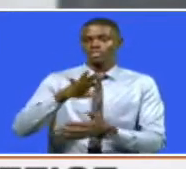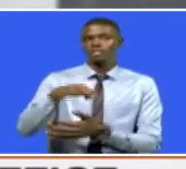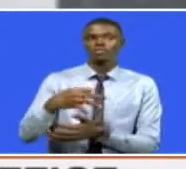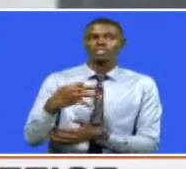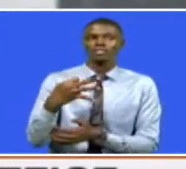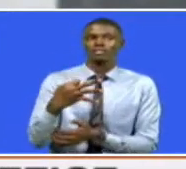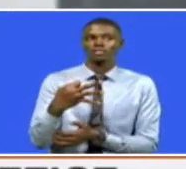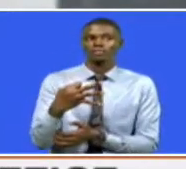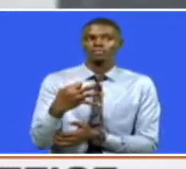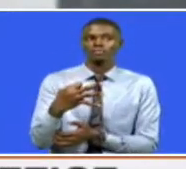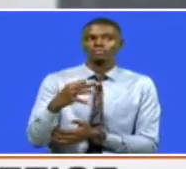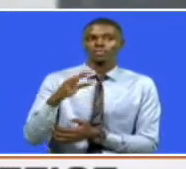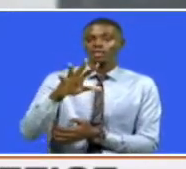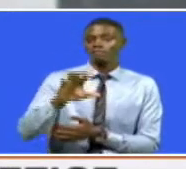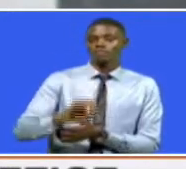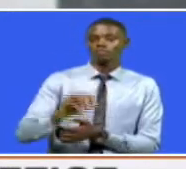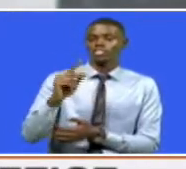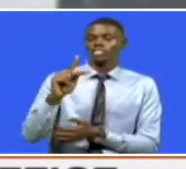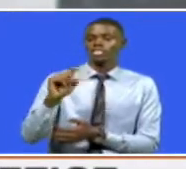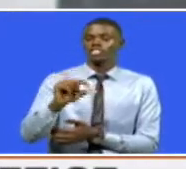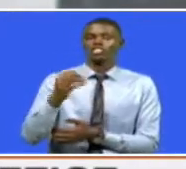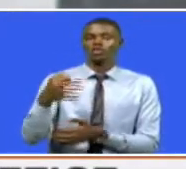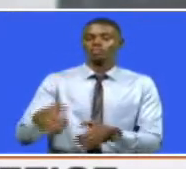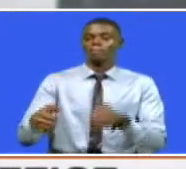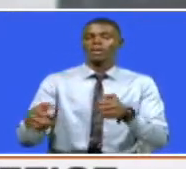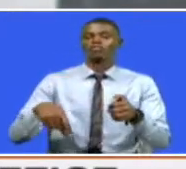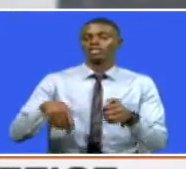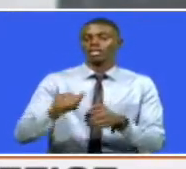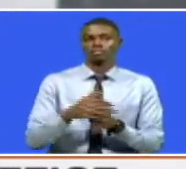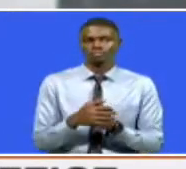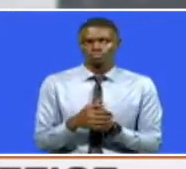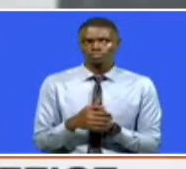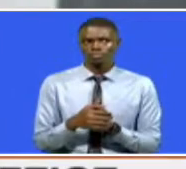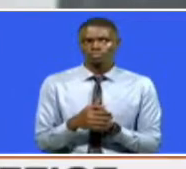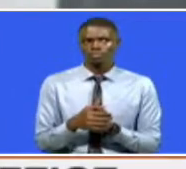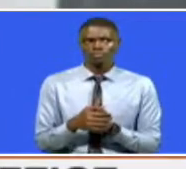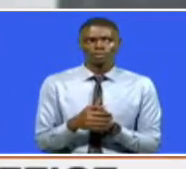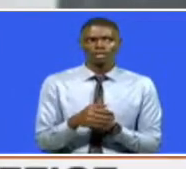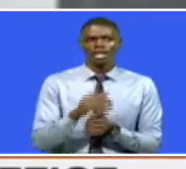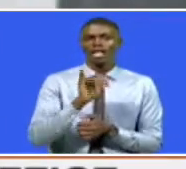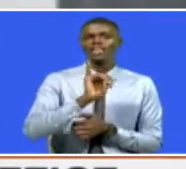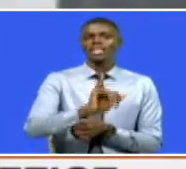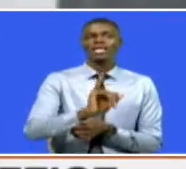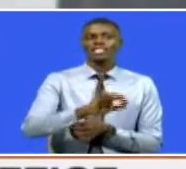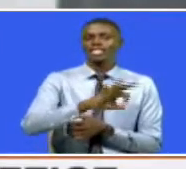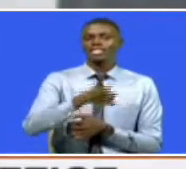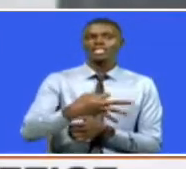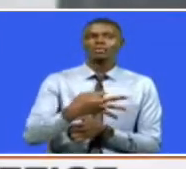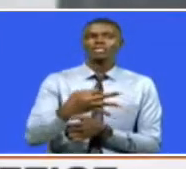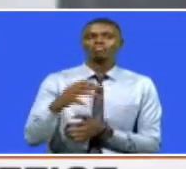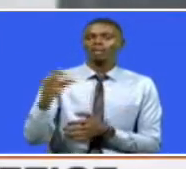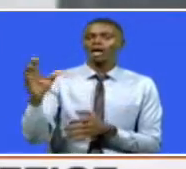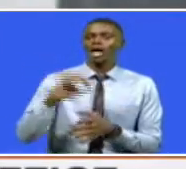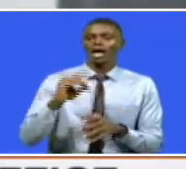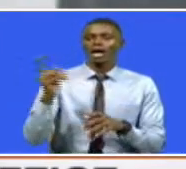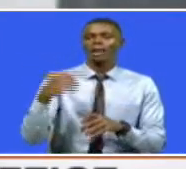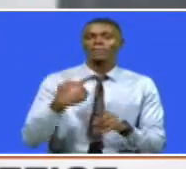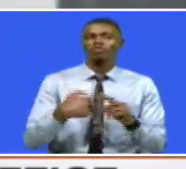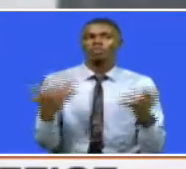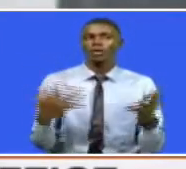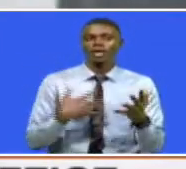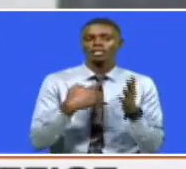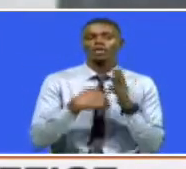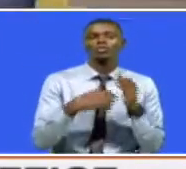This is a 50 kilogram bag of fertilizer. We are not saying that. Where is that 3,000 shillings coming from, and how much is it